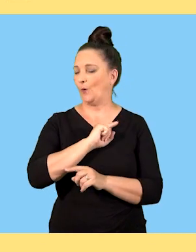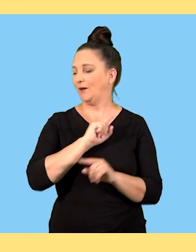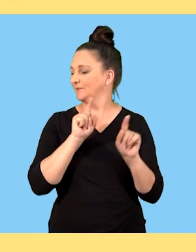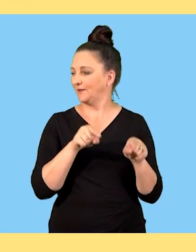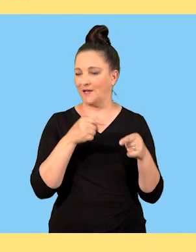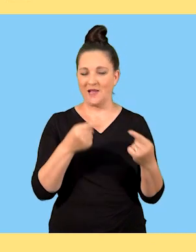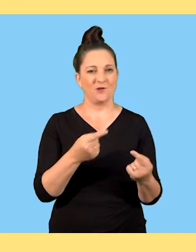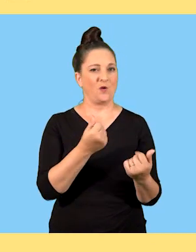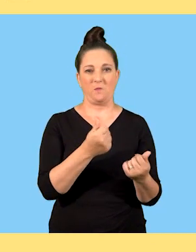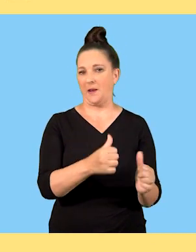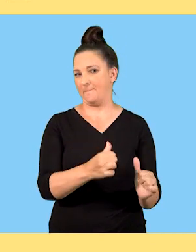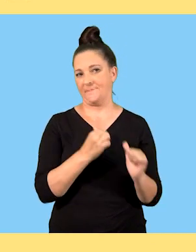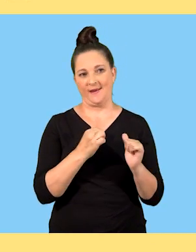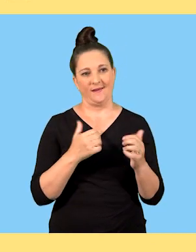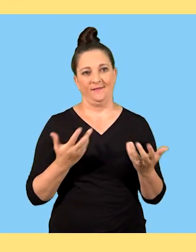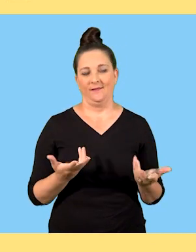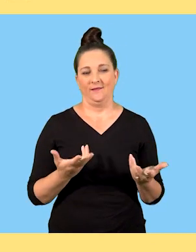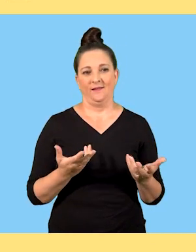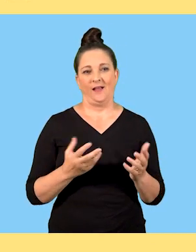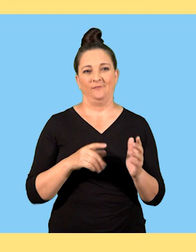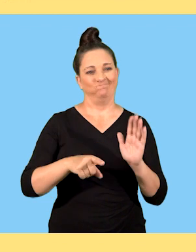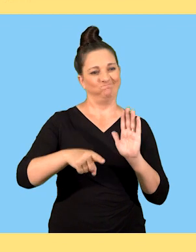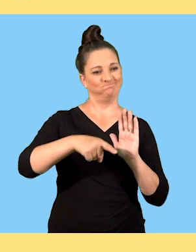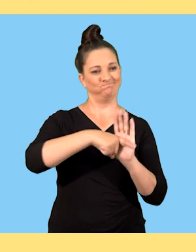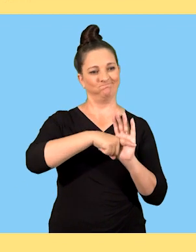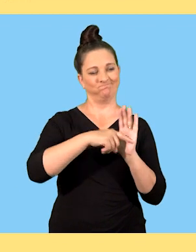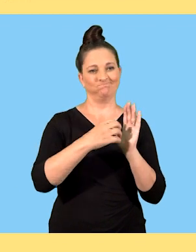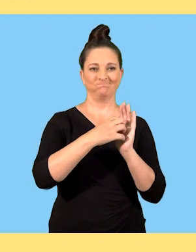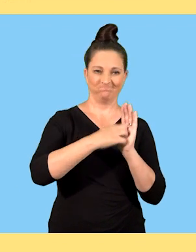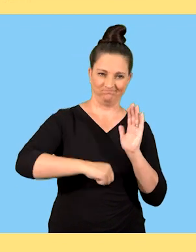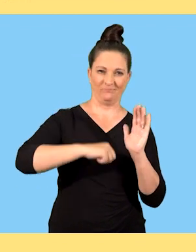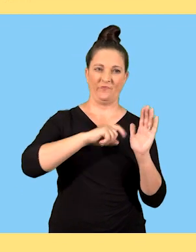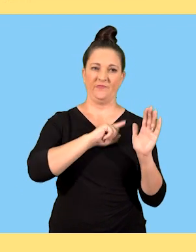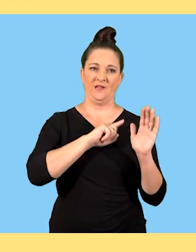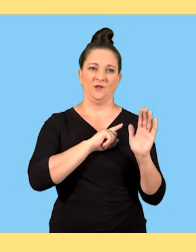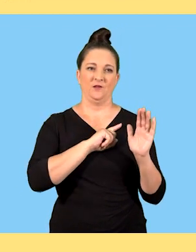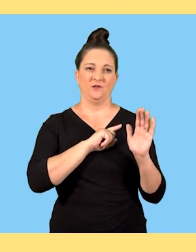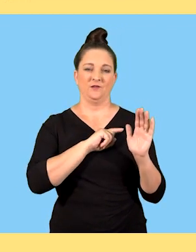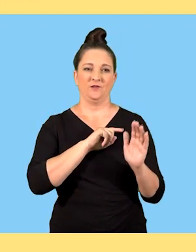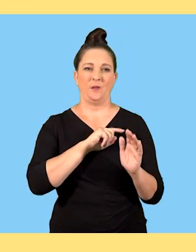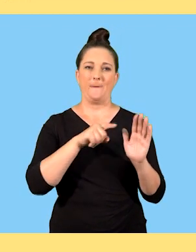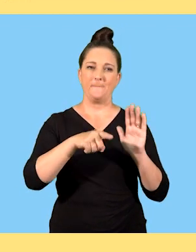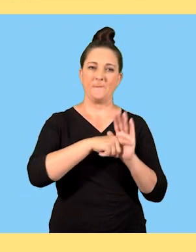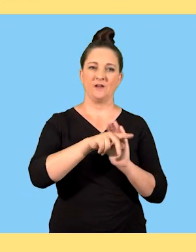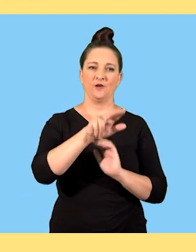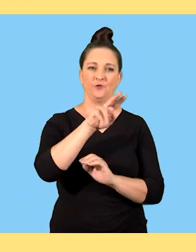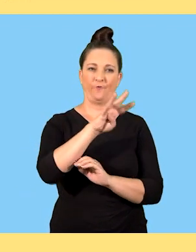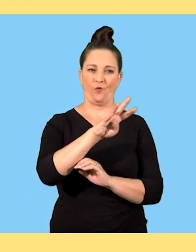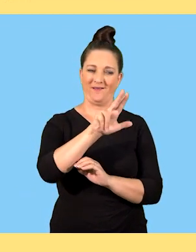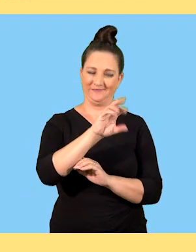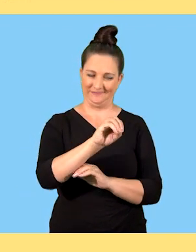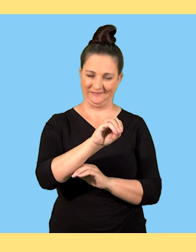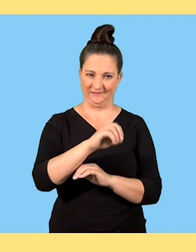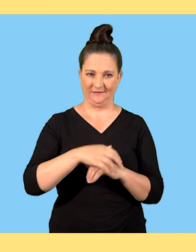because we will not be able to receive that amount. We are decreasing our debtors control. So we come here, then we say